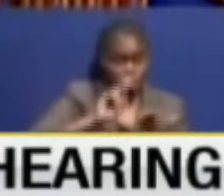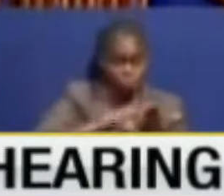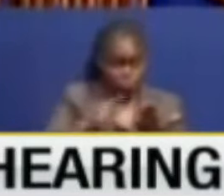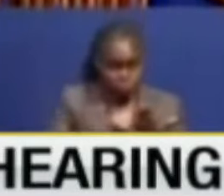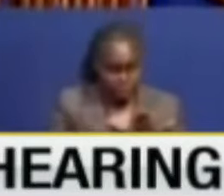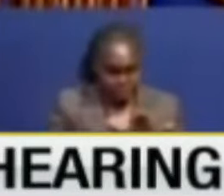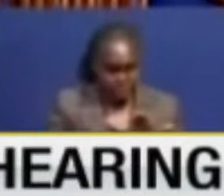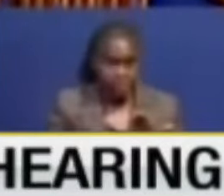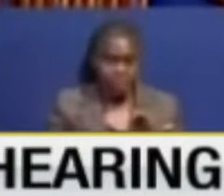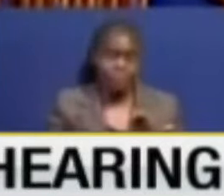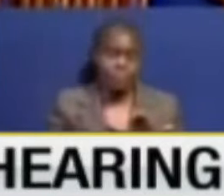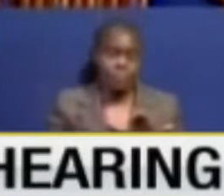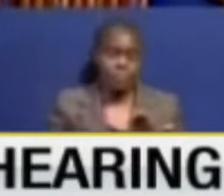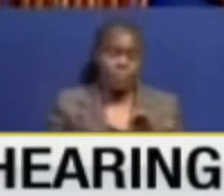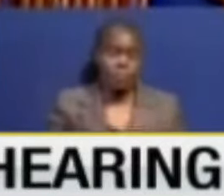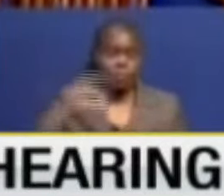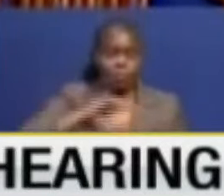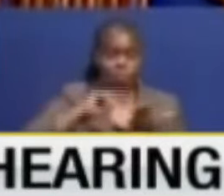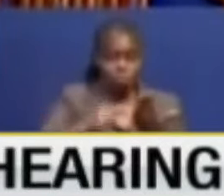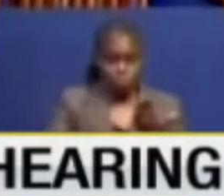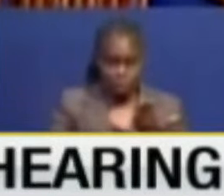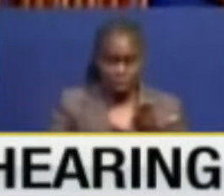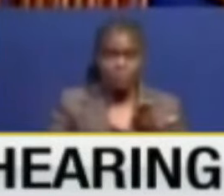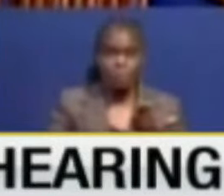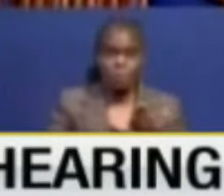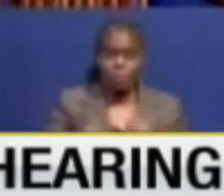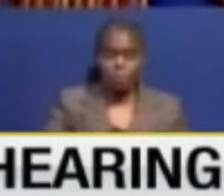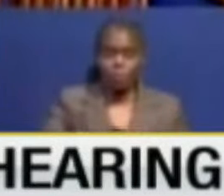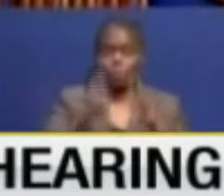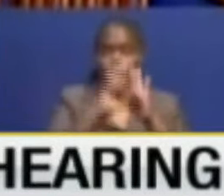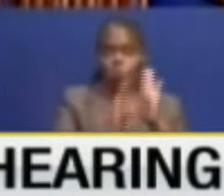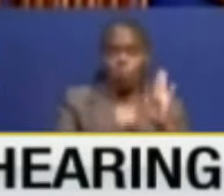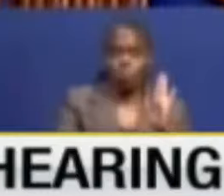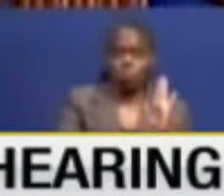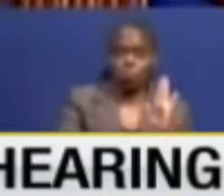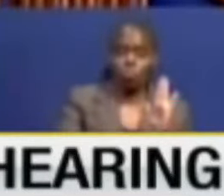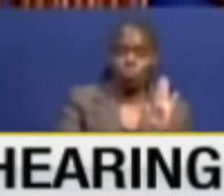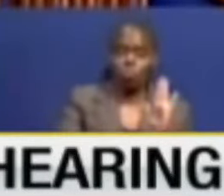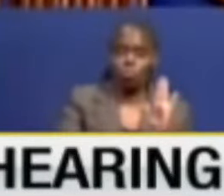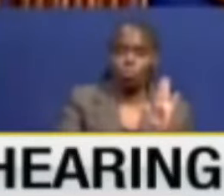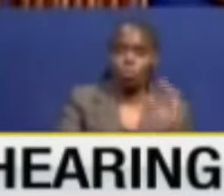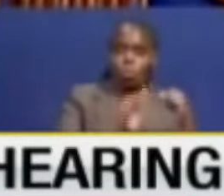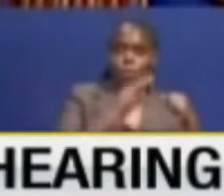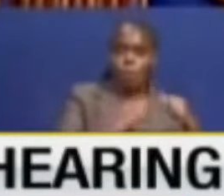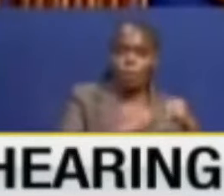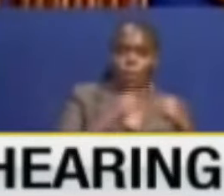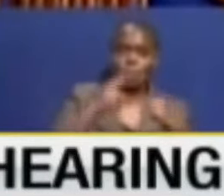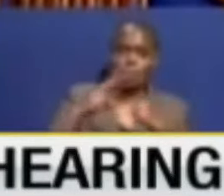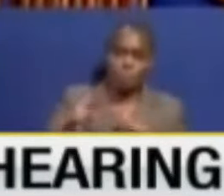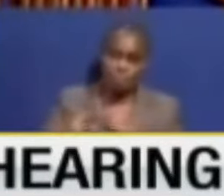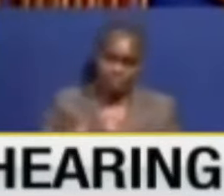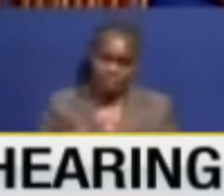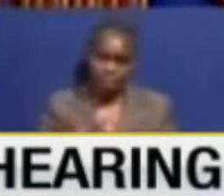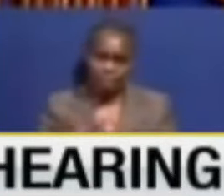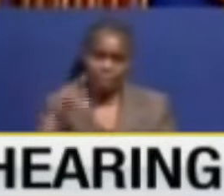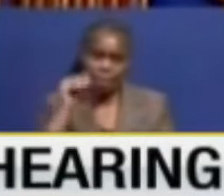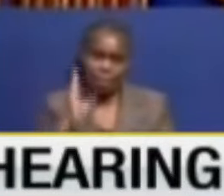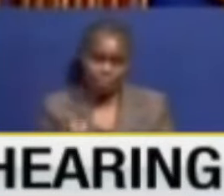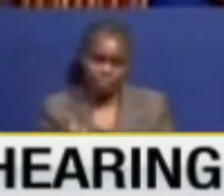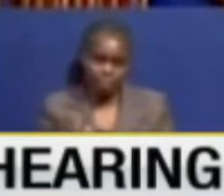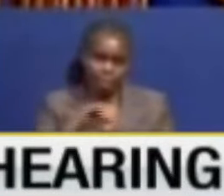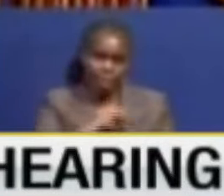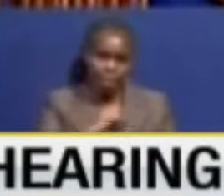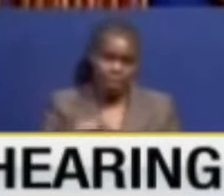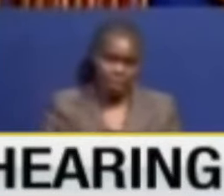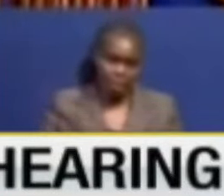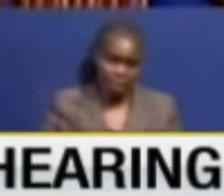to result in the removal of the county governor pursuant to Standing Order 87, the Speaker of the